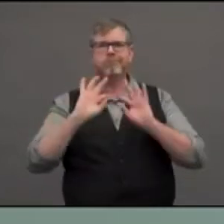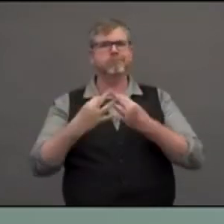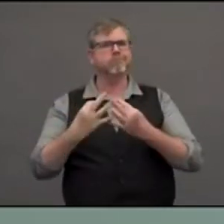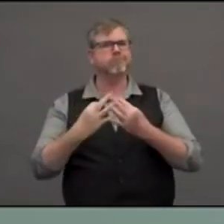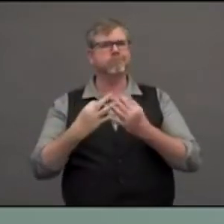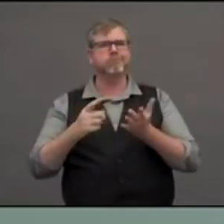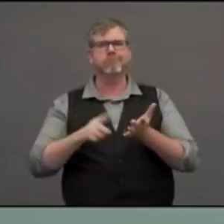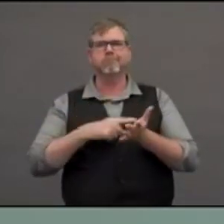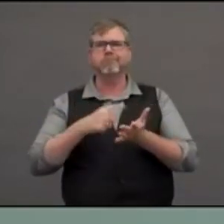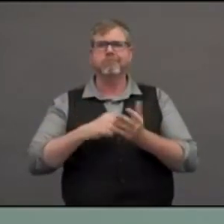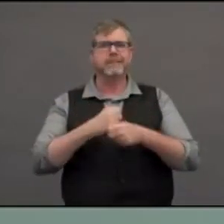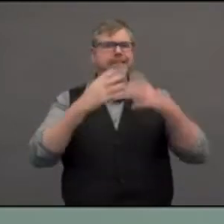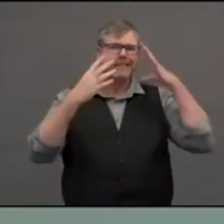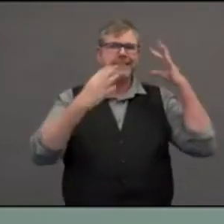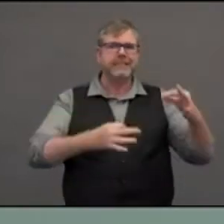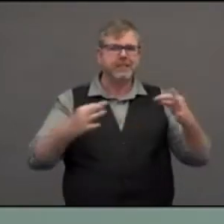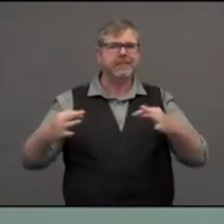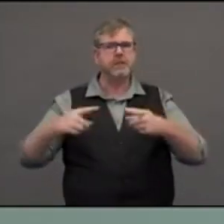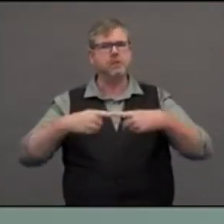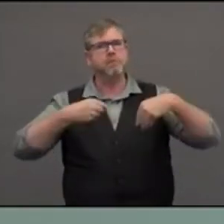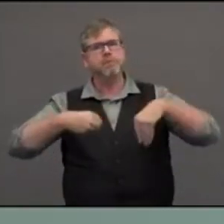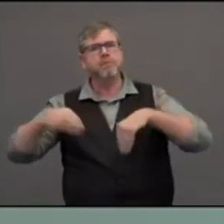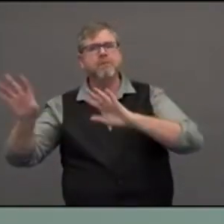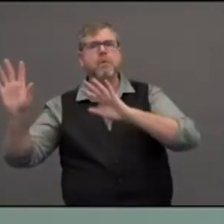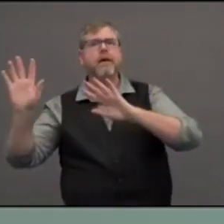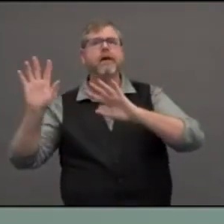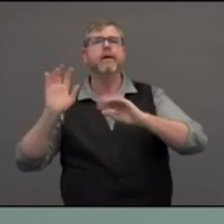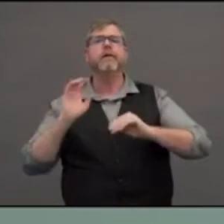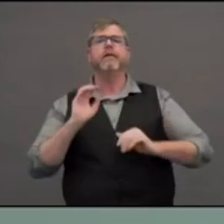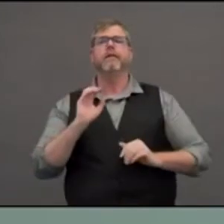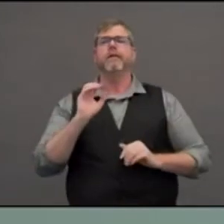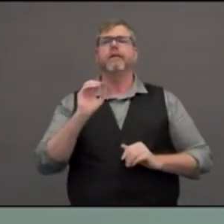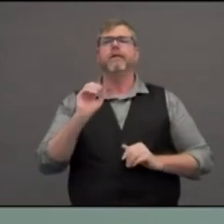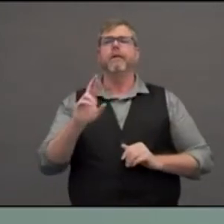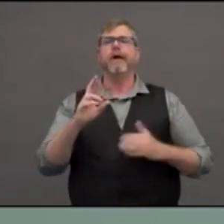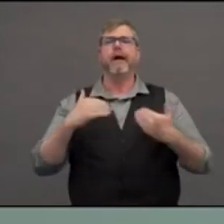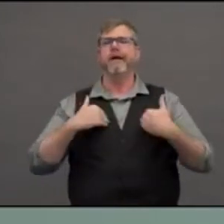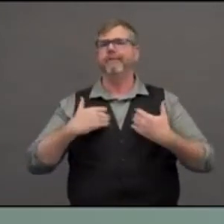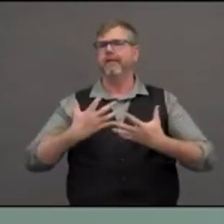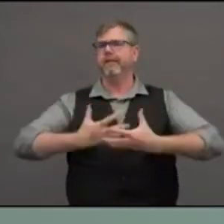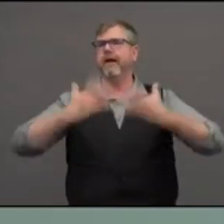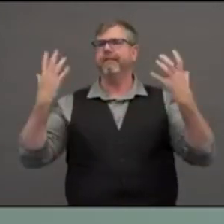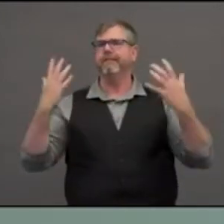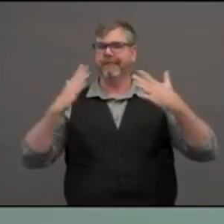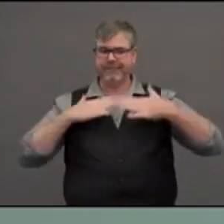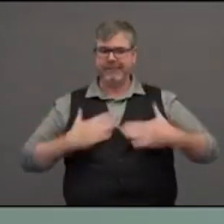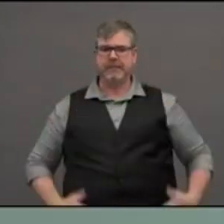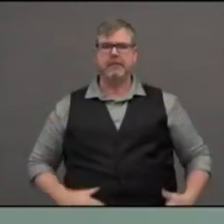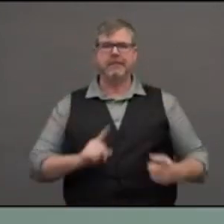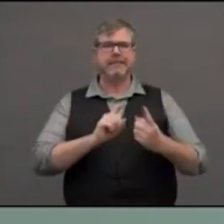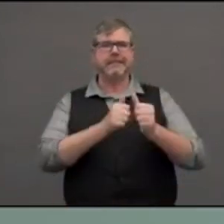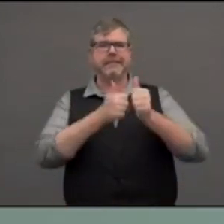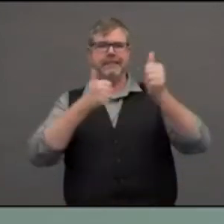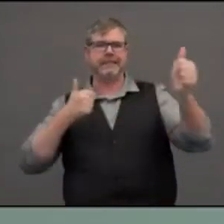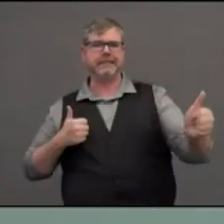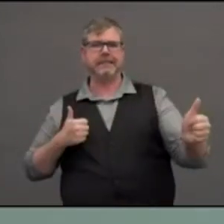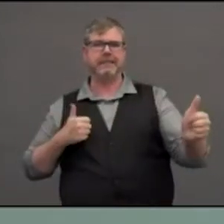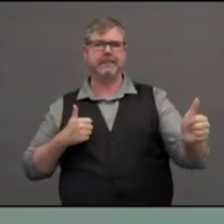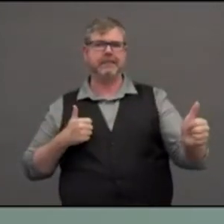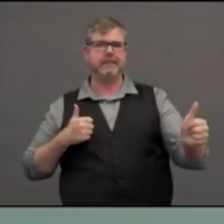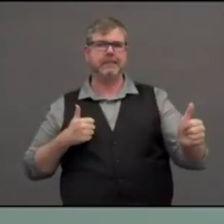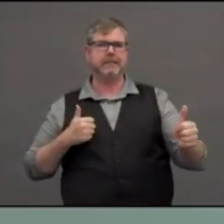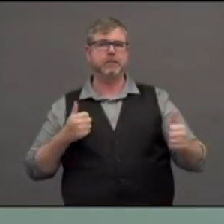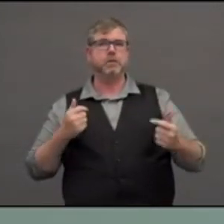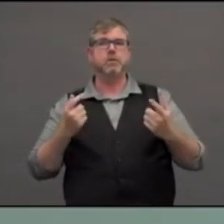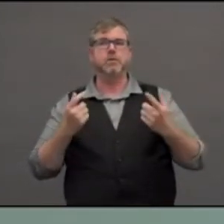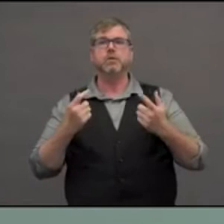to move away or have a lot of physical distance, and we do that for the betterment, for the future, right? To have